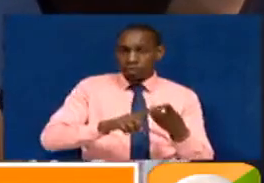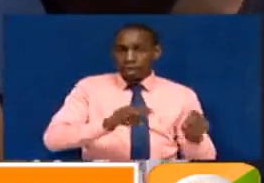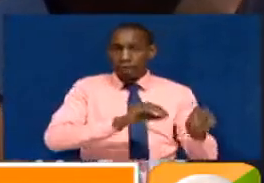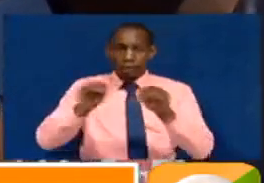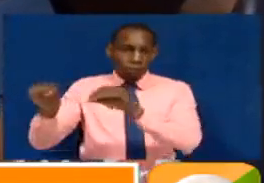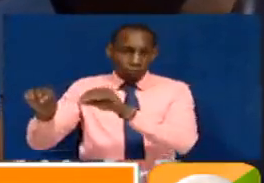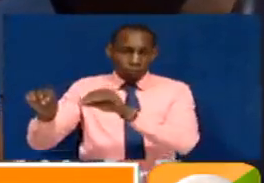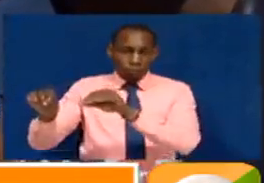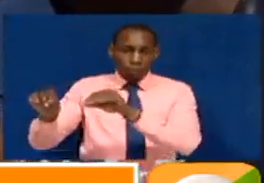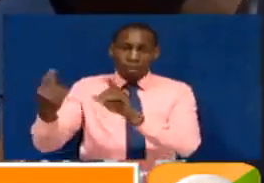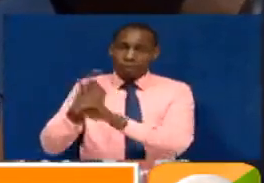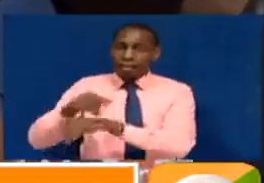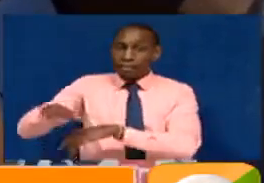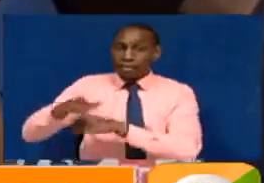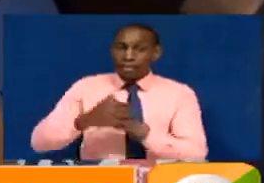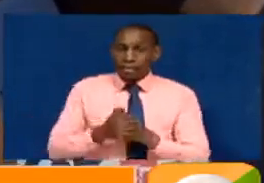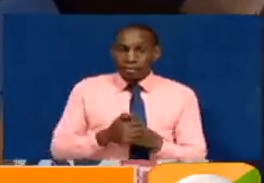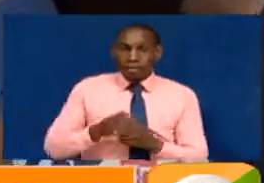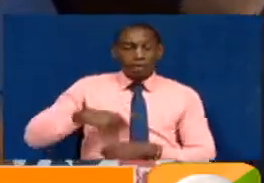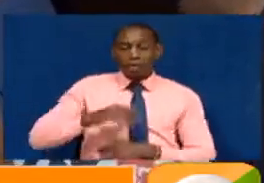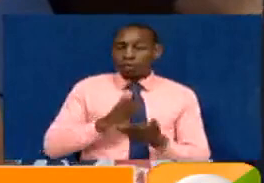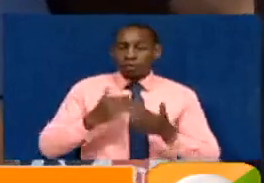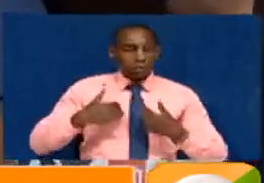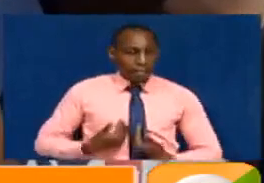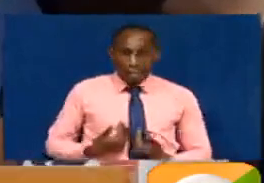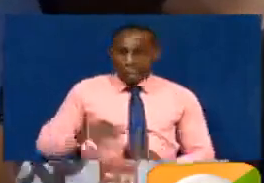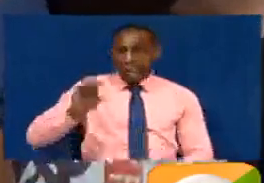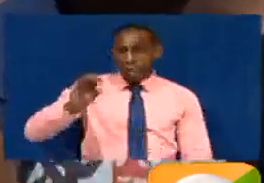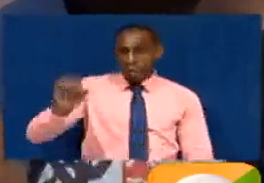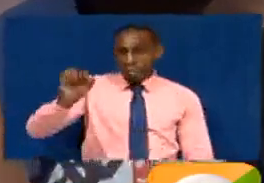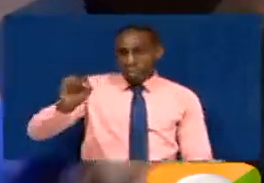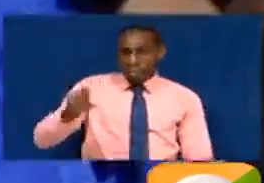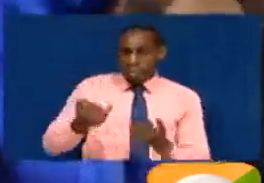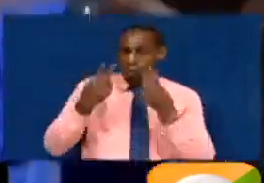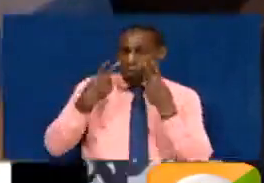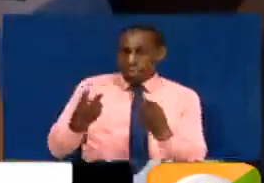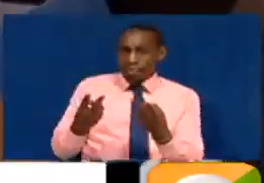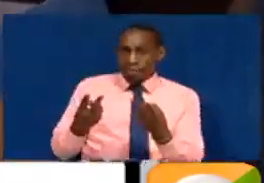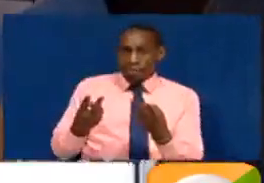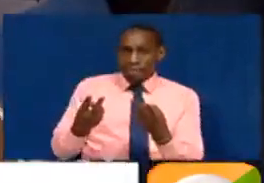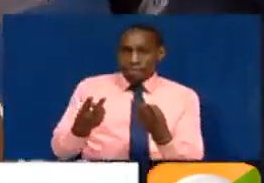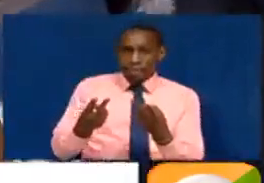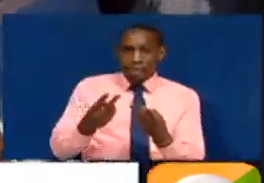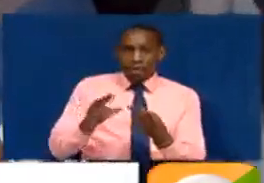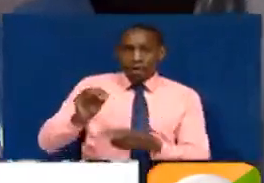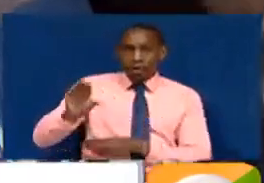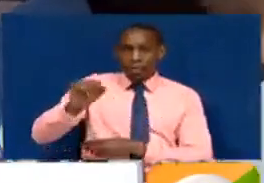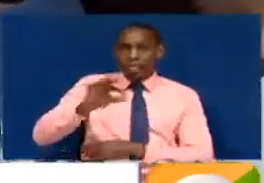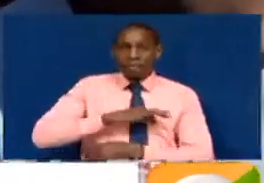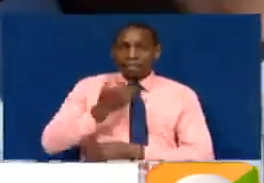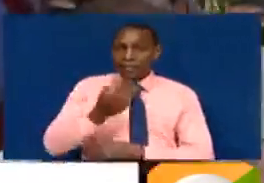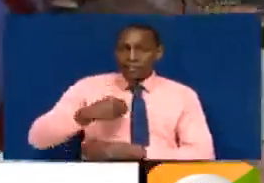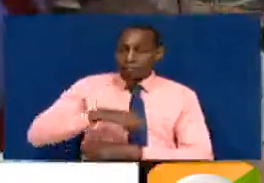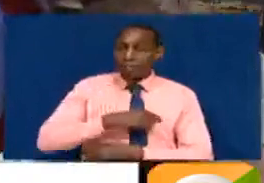awe transferred aende kwingine, because we are tired of him. Tunaona him being here does not bear any fruit